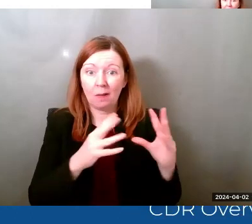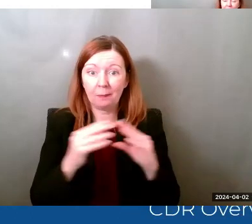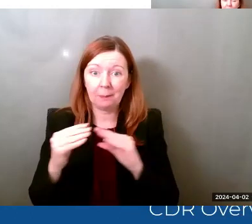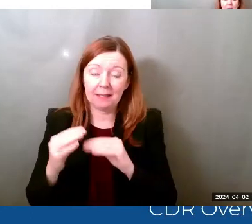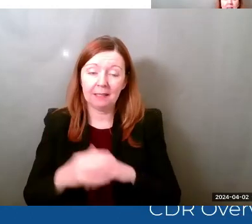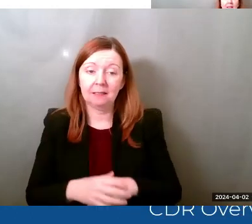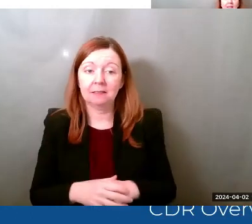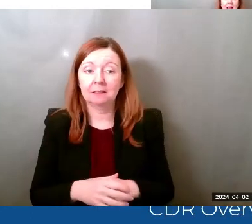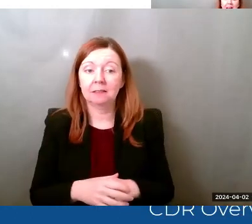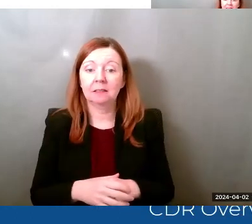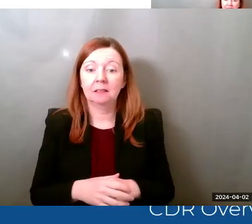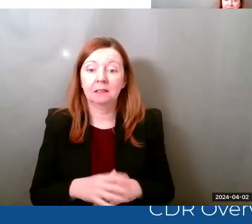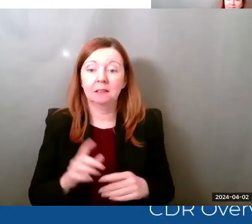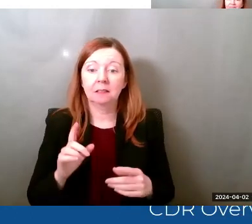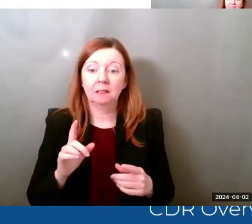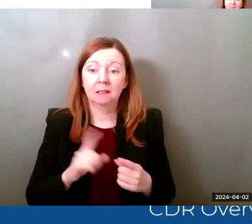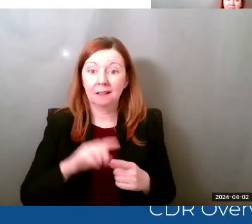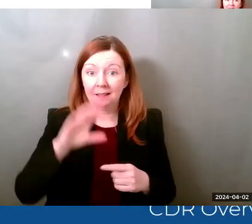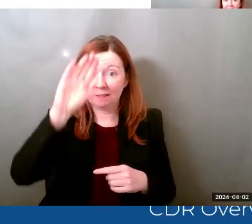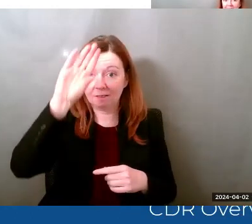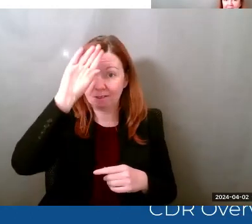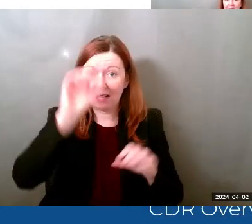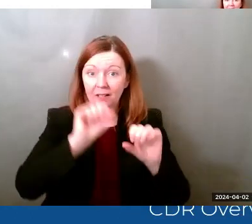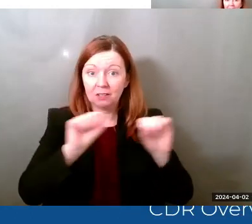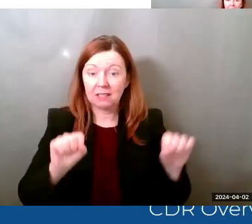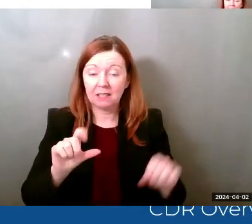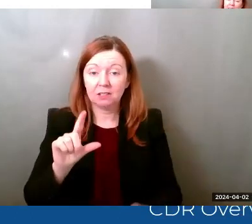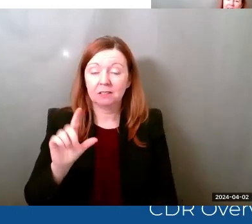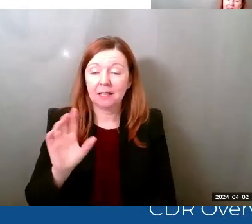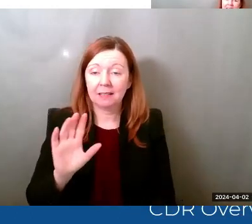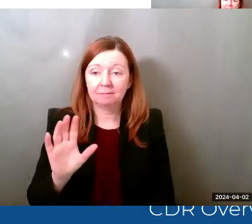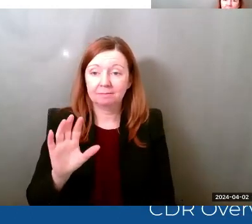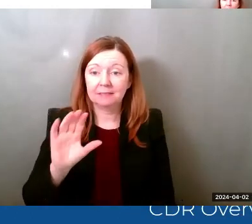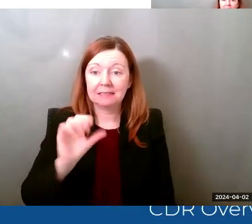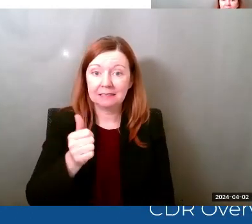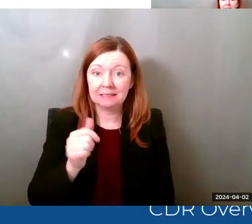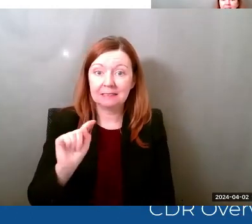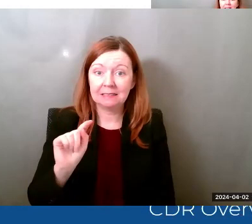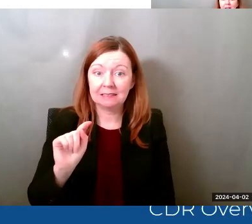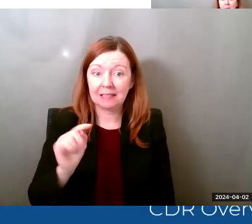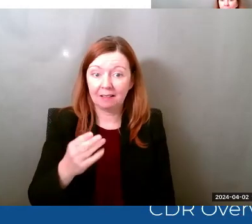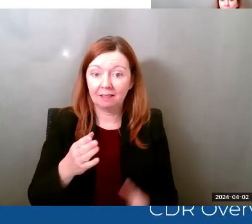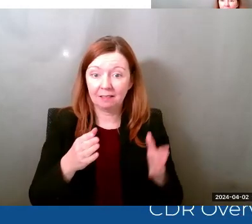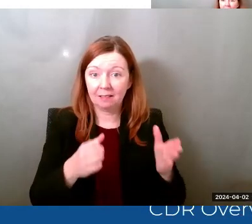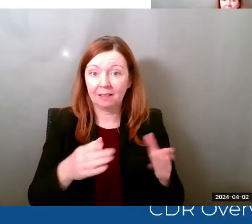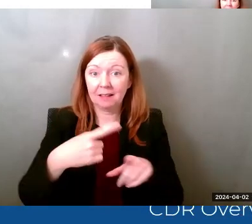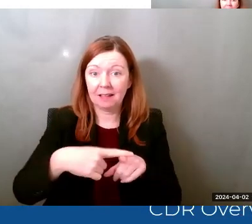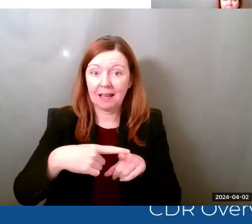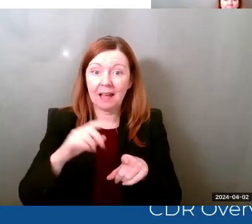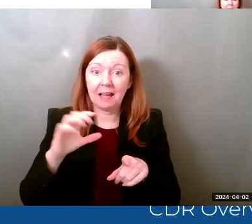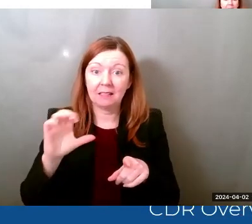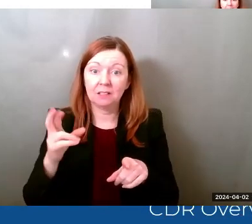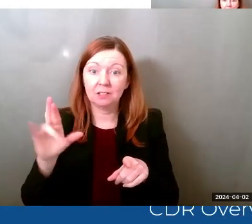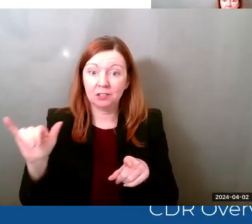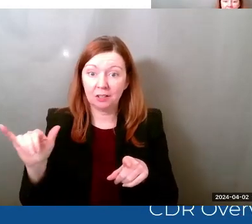that is the fire station at 10th and Cherry, and the